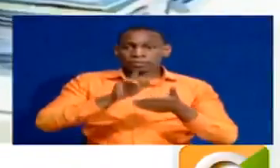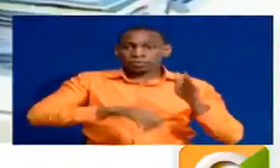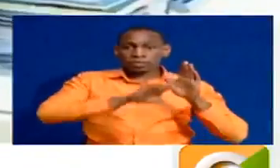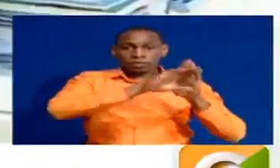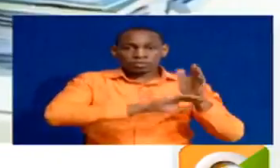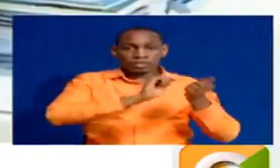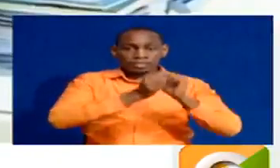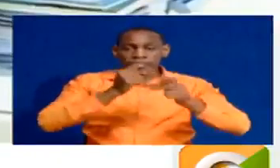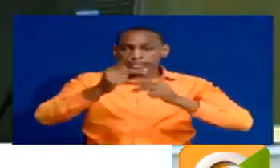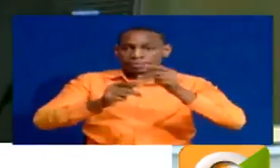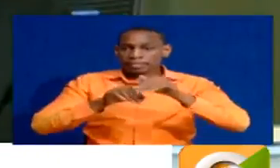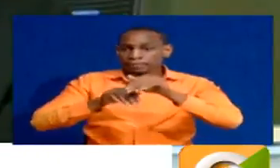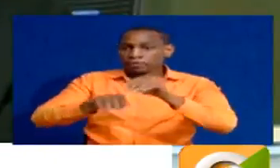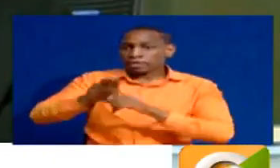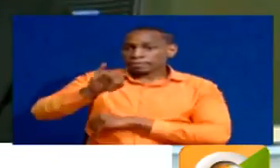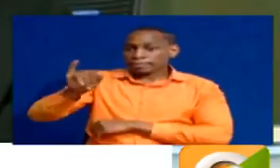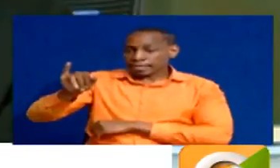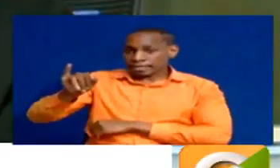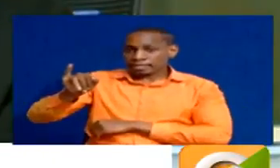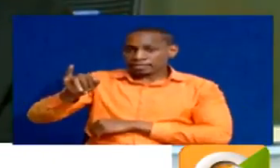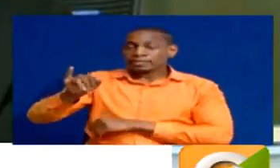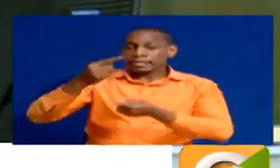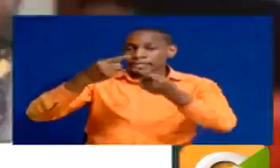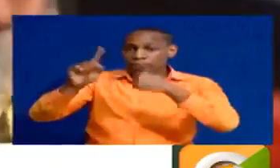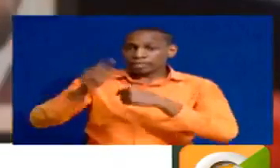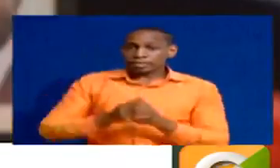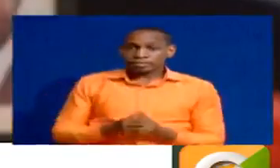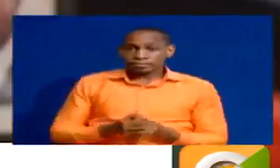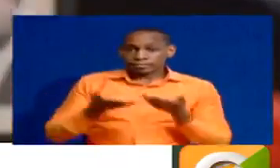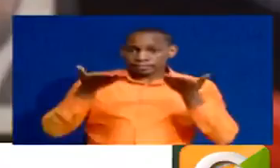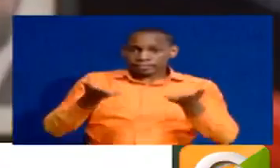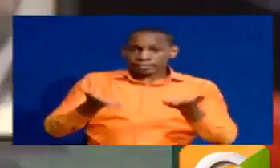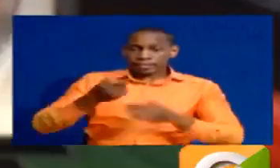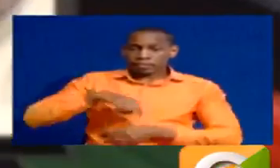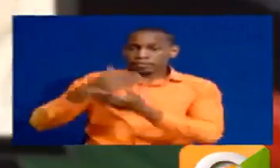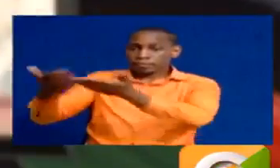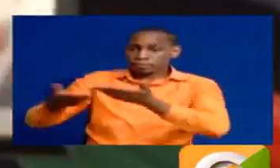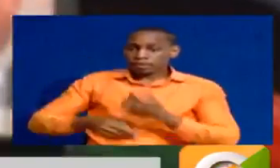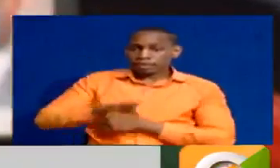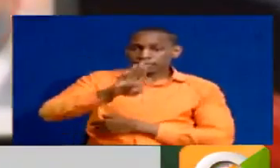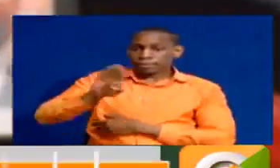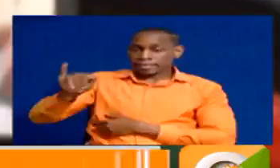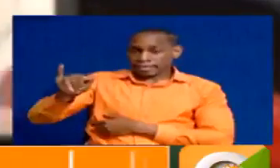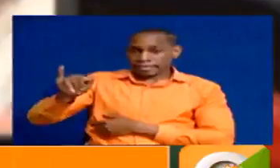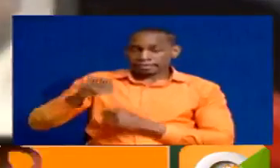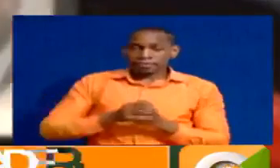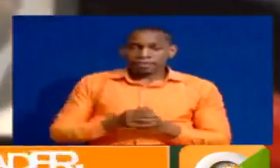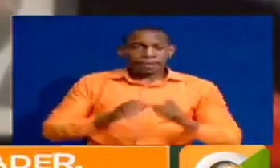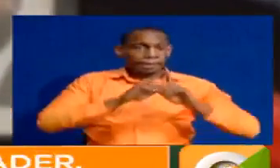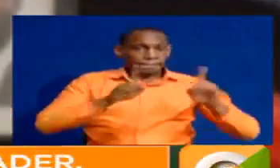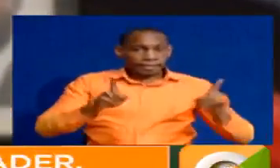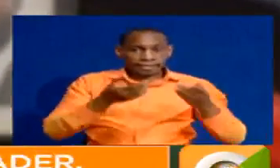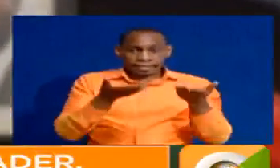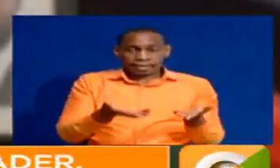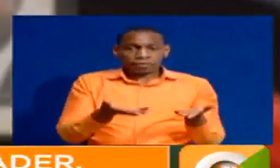constitutional amendment process through the Building Bridges Initiative will sail through. Sasa si tulileta BBI,